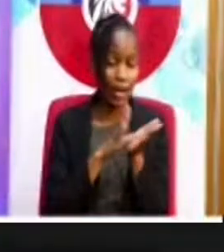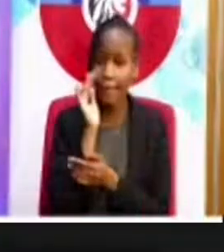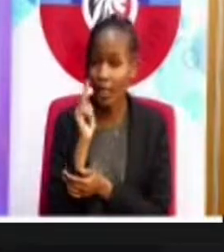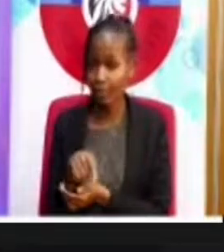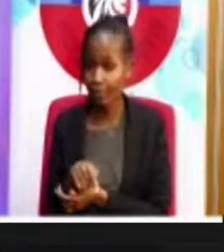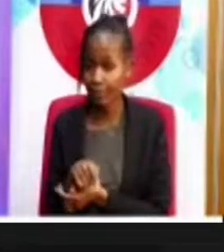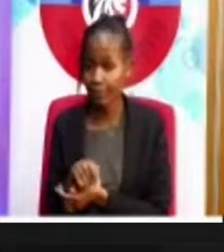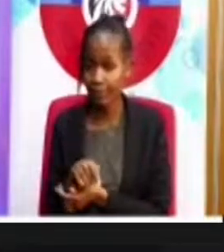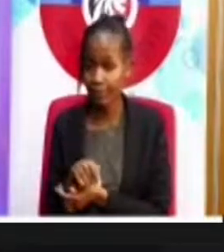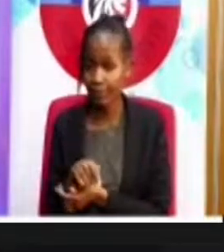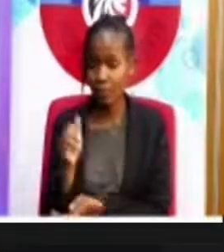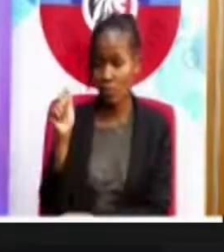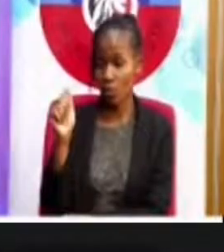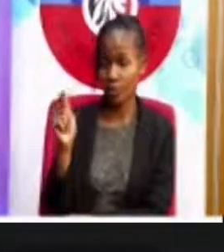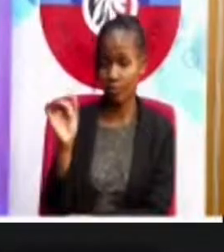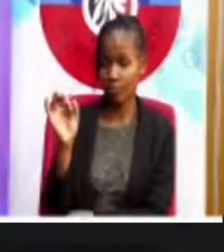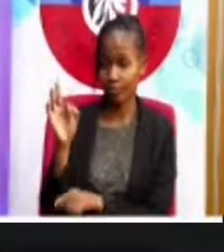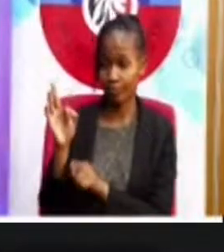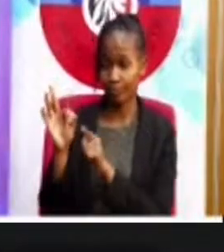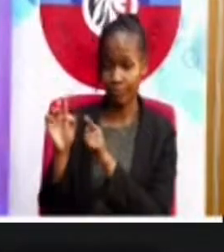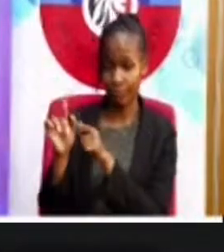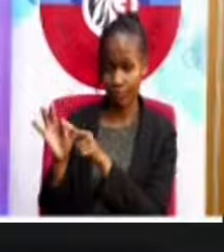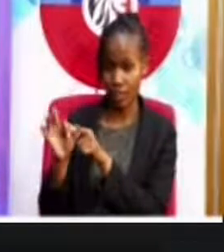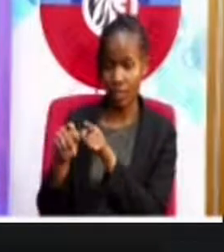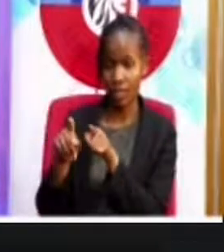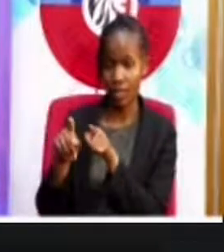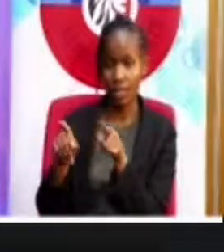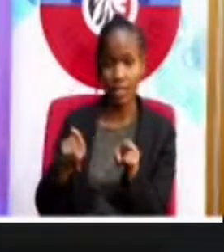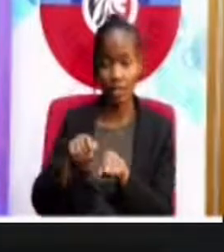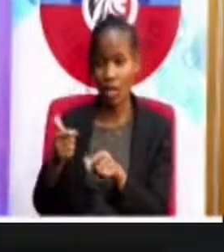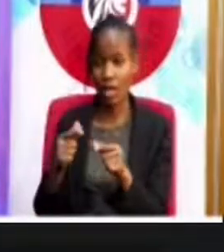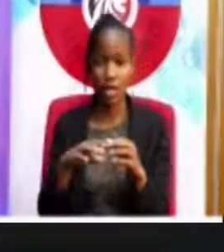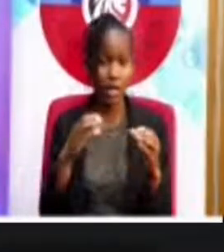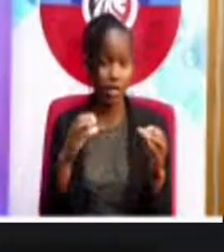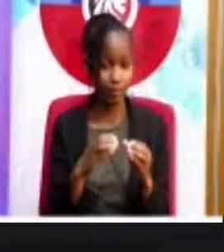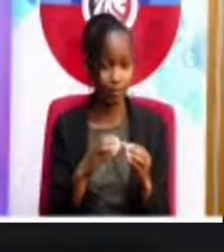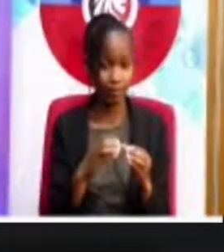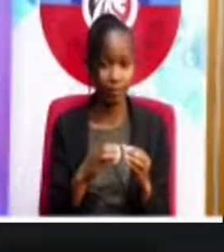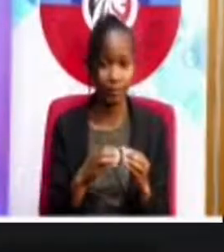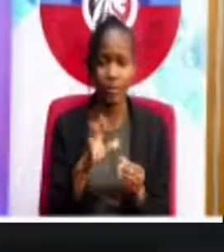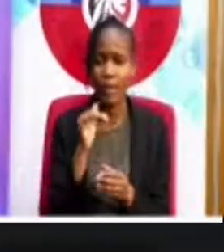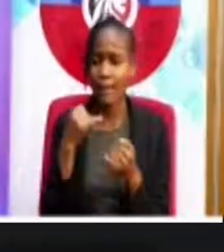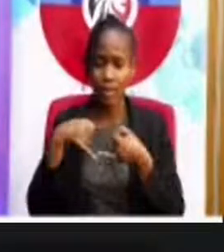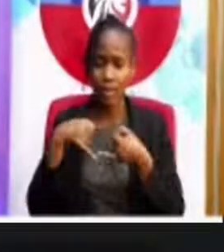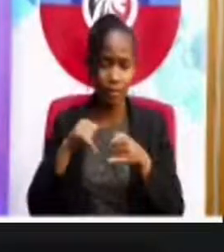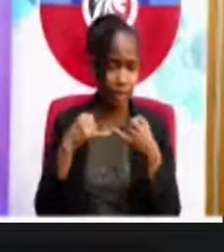sure the other agencies must have tried, like